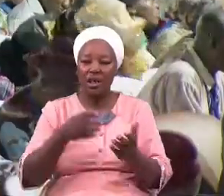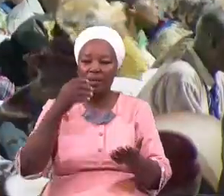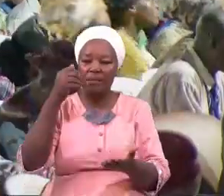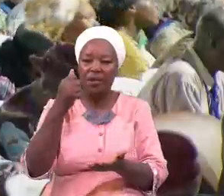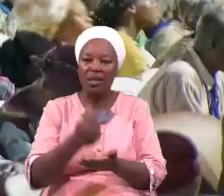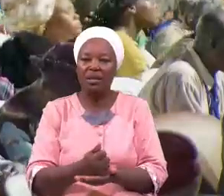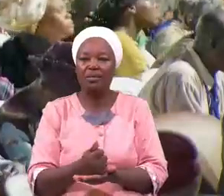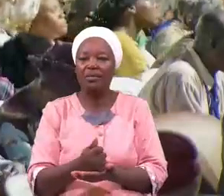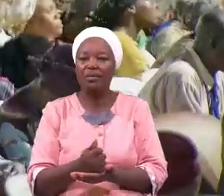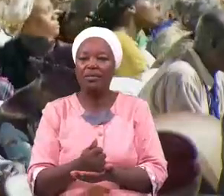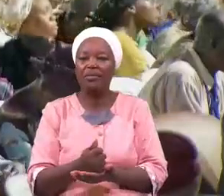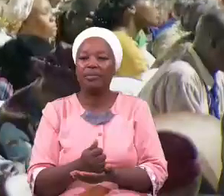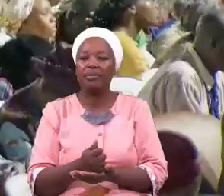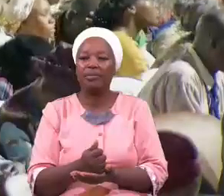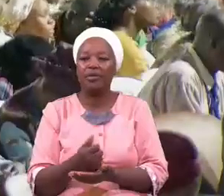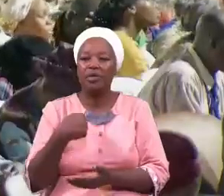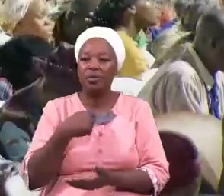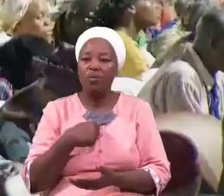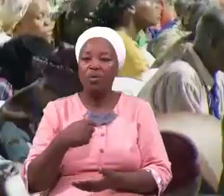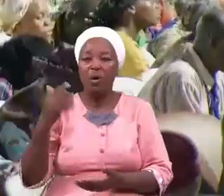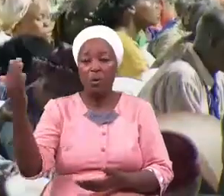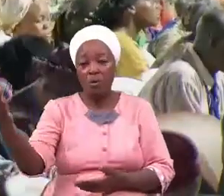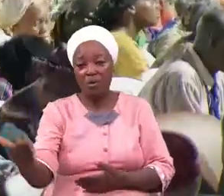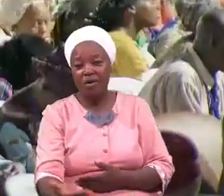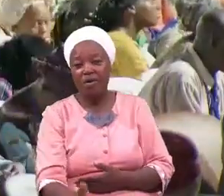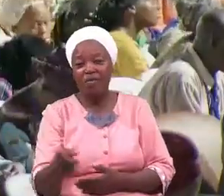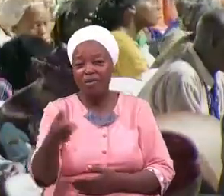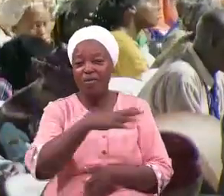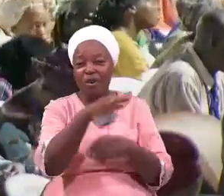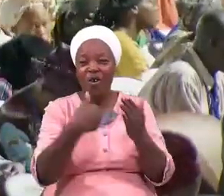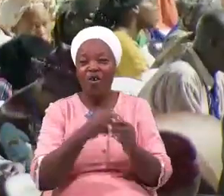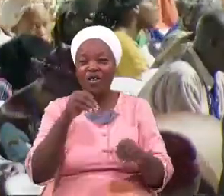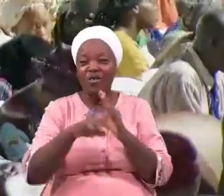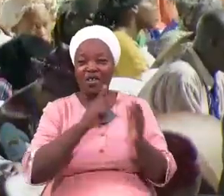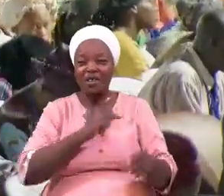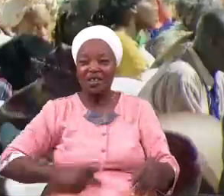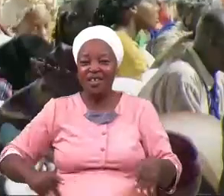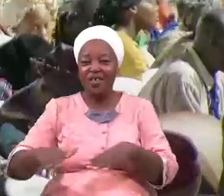Amen. We welcome you all into the kingdom of God.